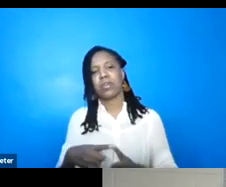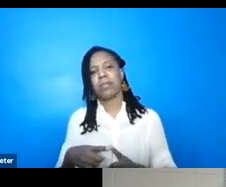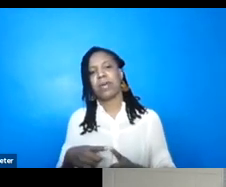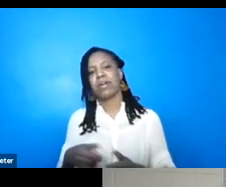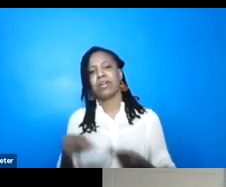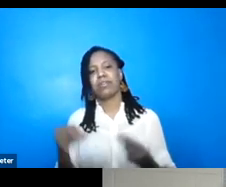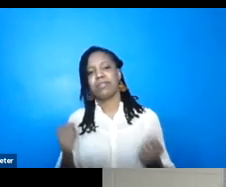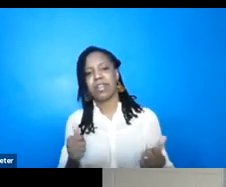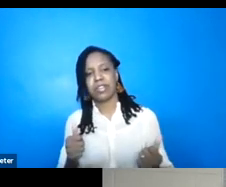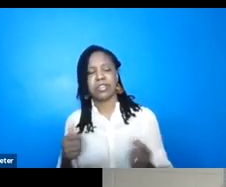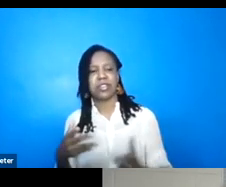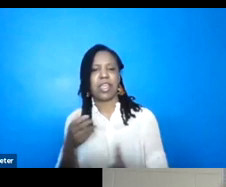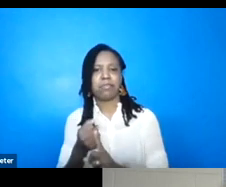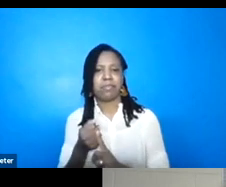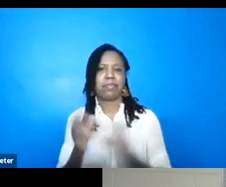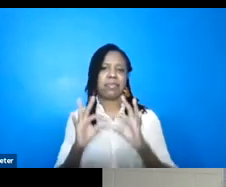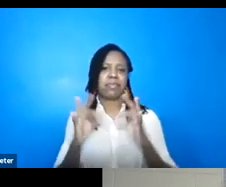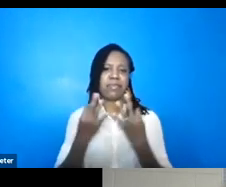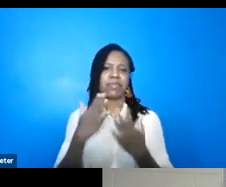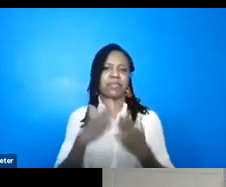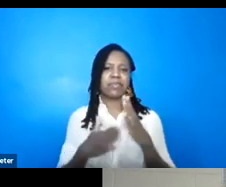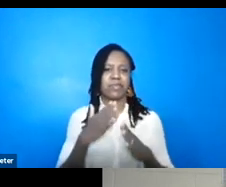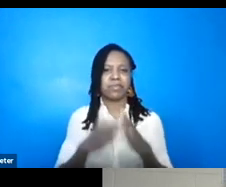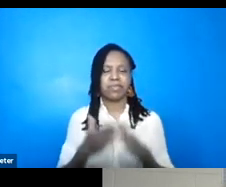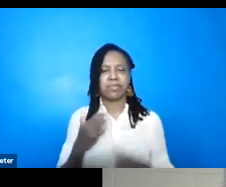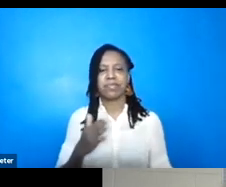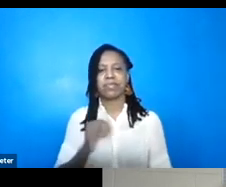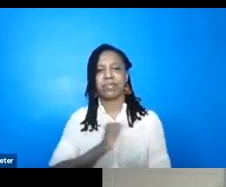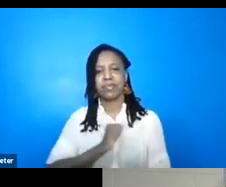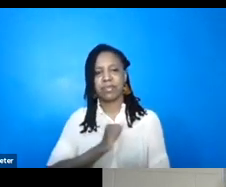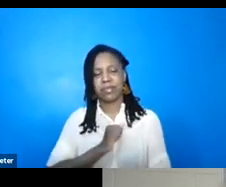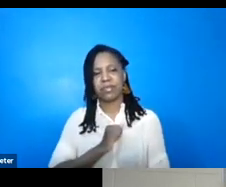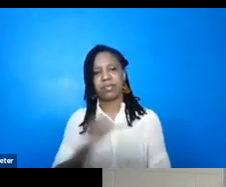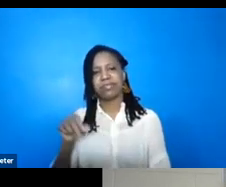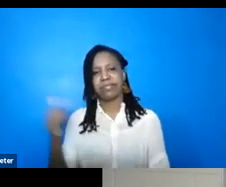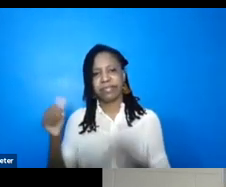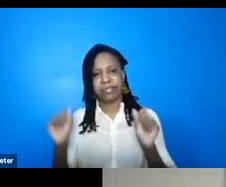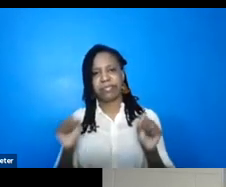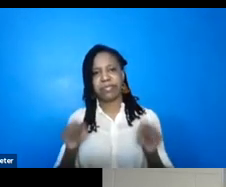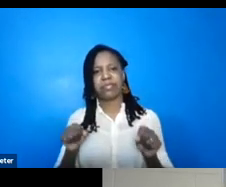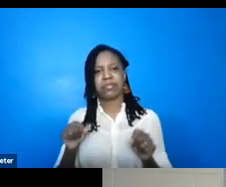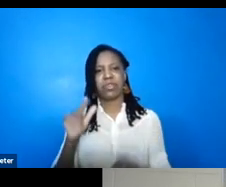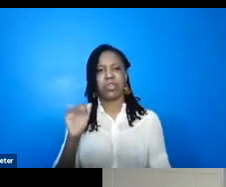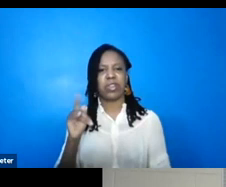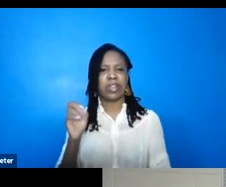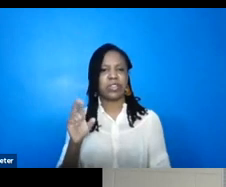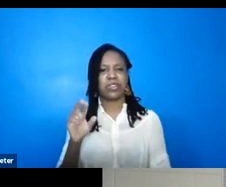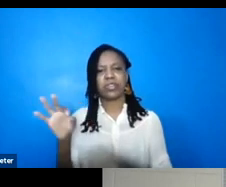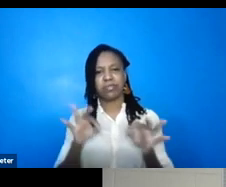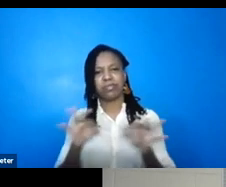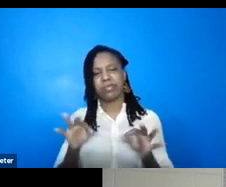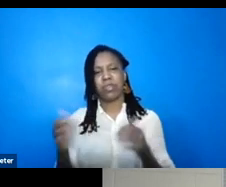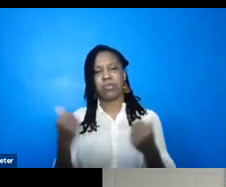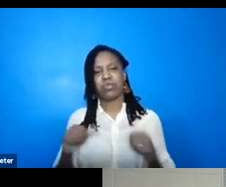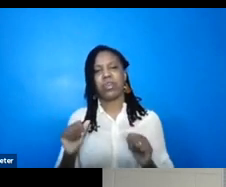impact on their family, impact on themselves, alternatives. And then we essentially, what Lester said earlier, we're trying to unlearn,